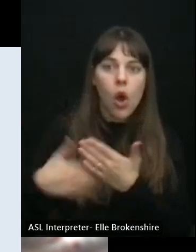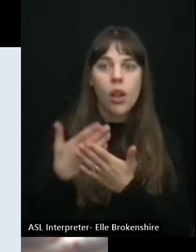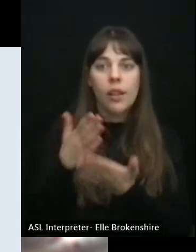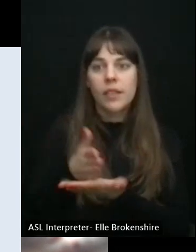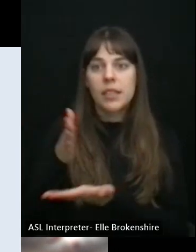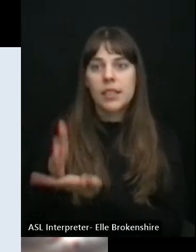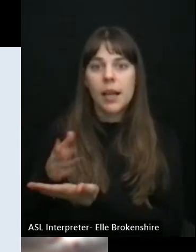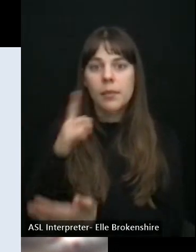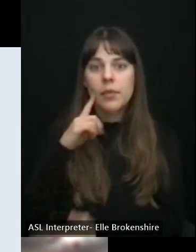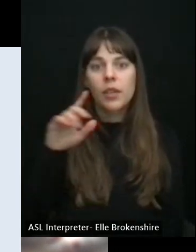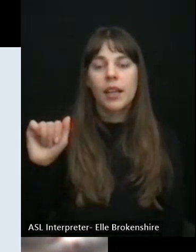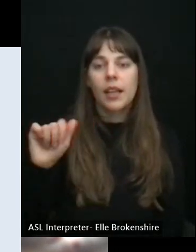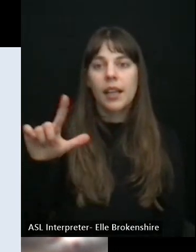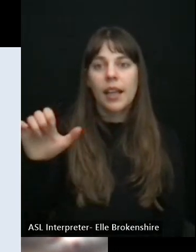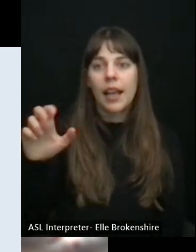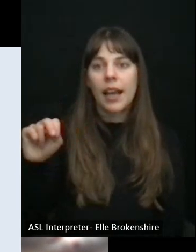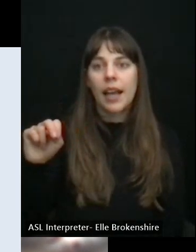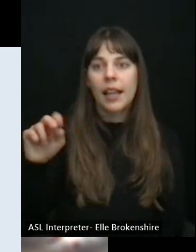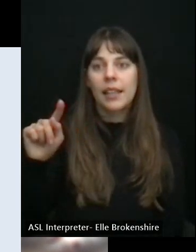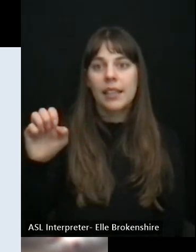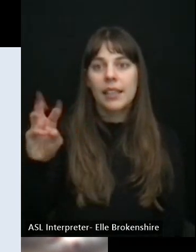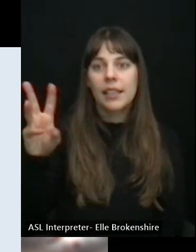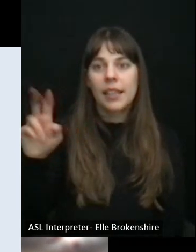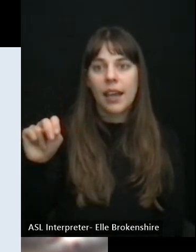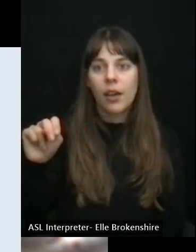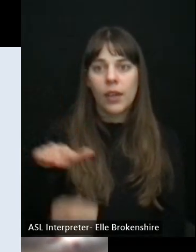area. Next slide, please.